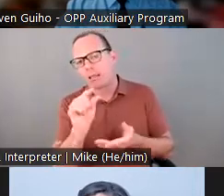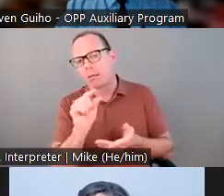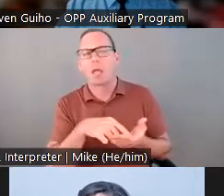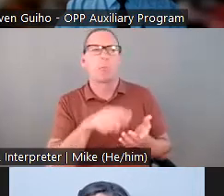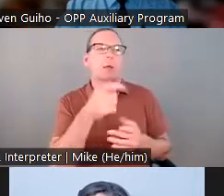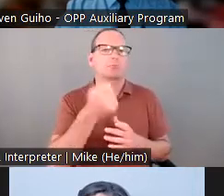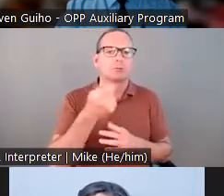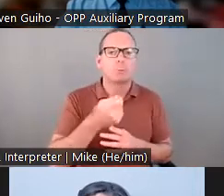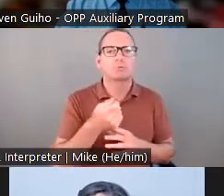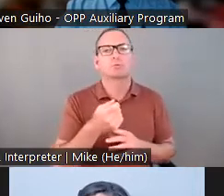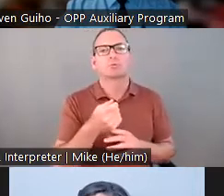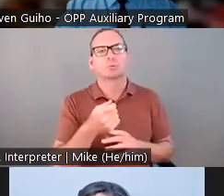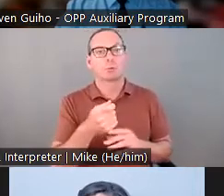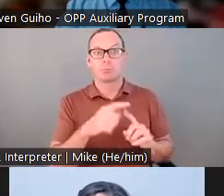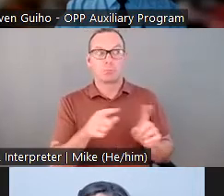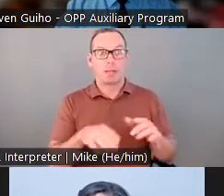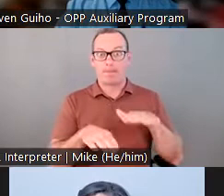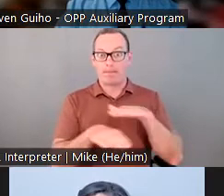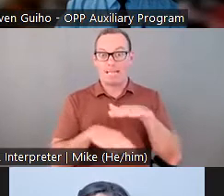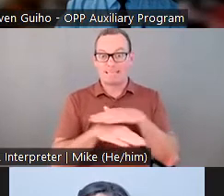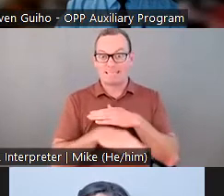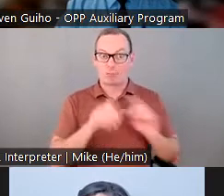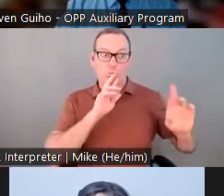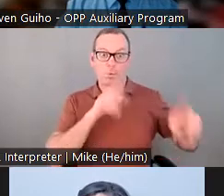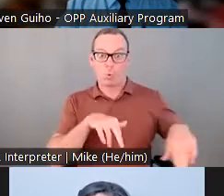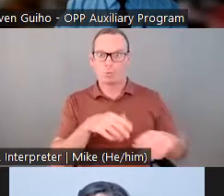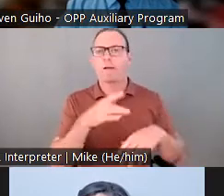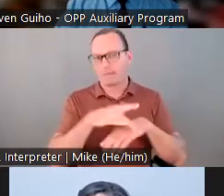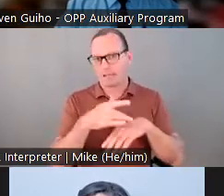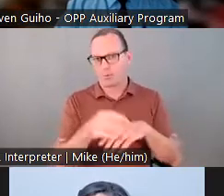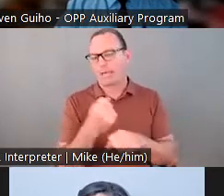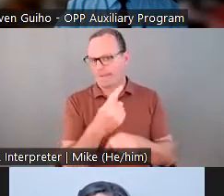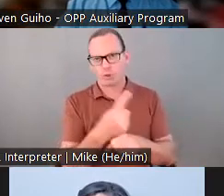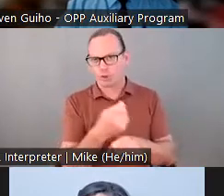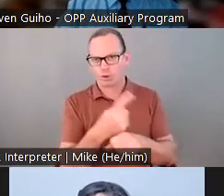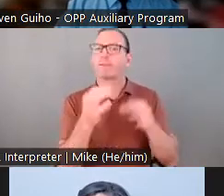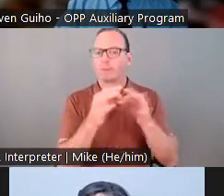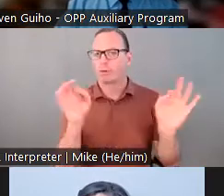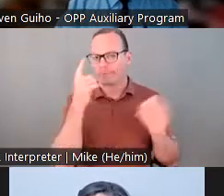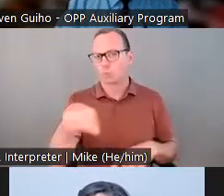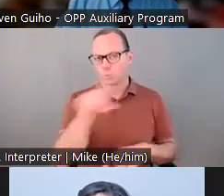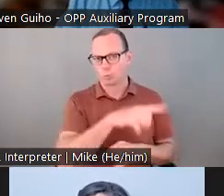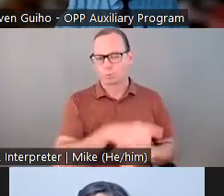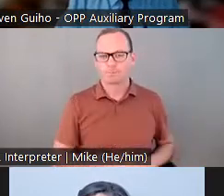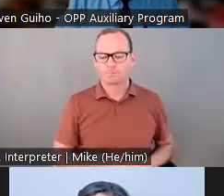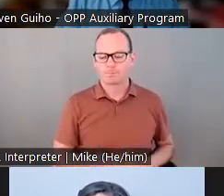basic credit reports are available to you, like Rayanne said, once a year. In some cases, in my